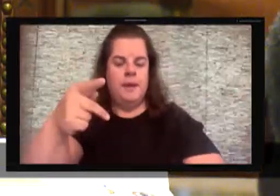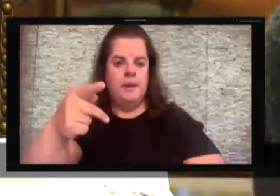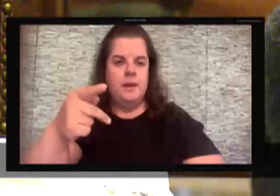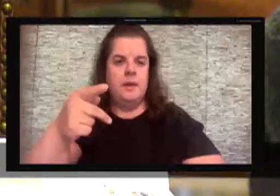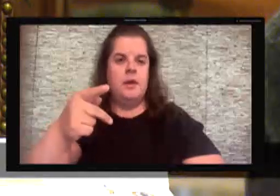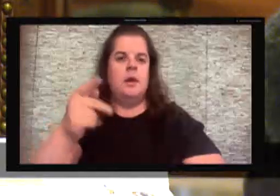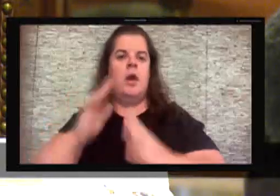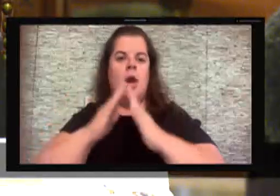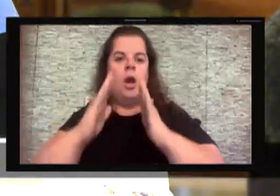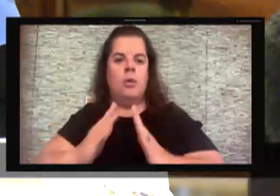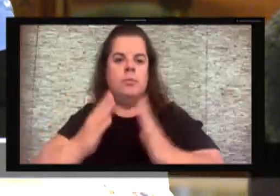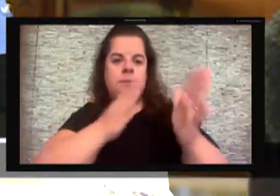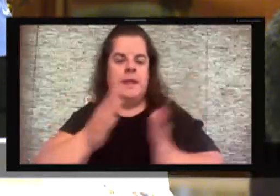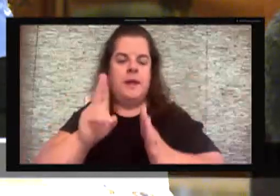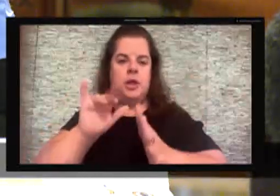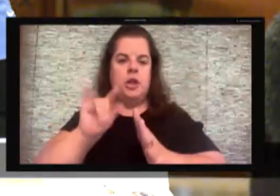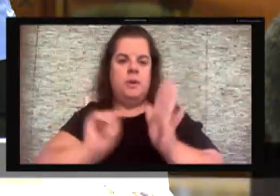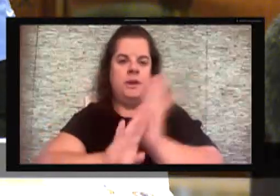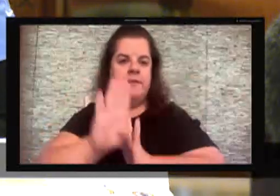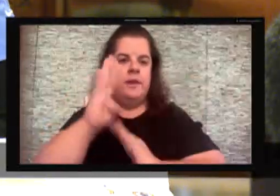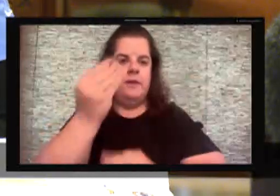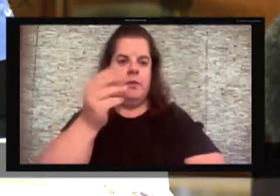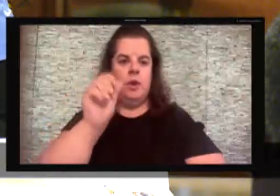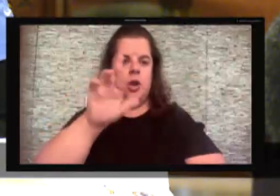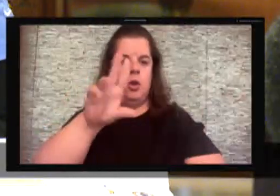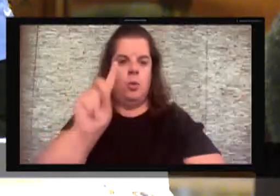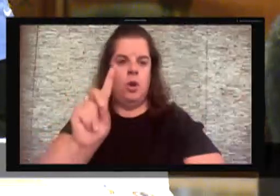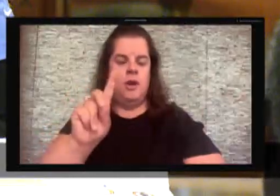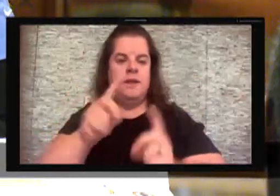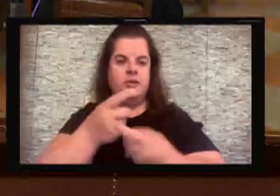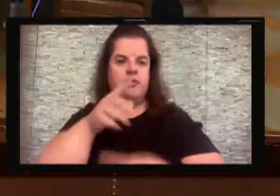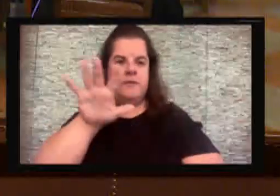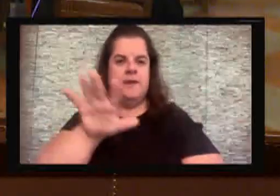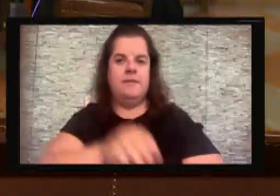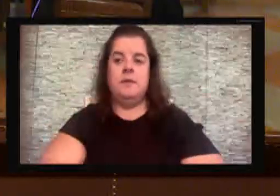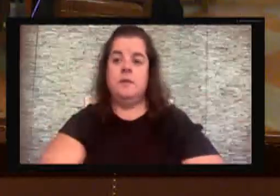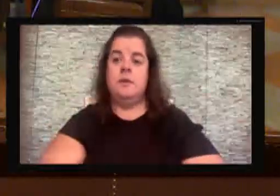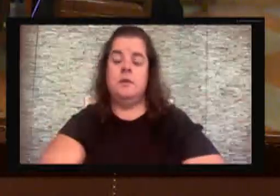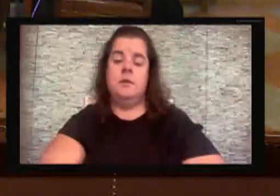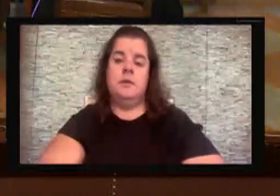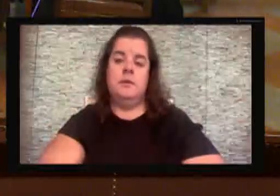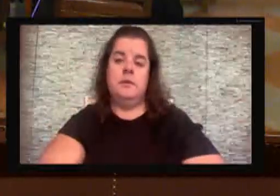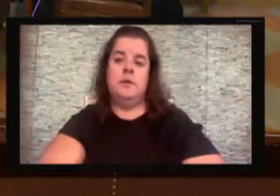plan unit developments, 14th Ward, Council District 5.